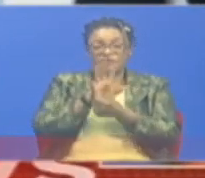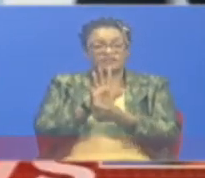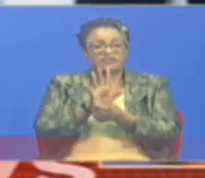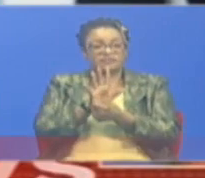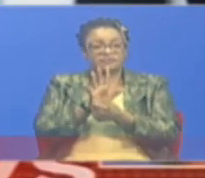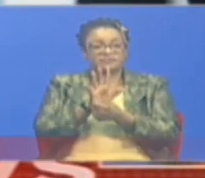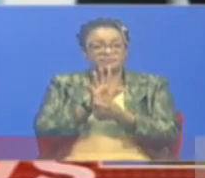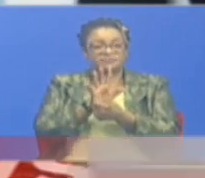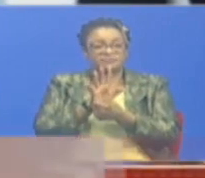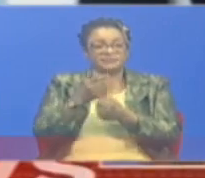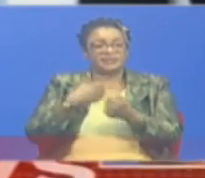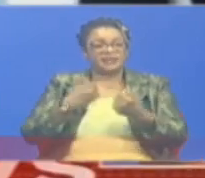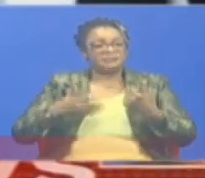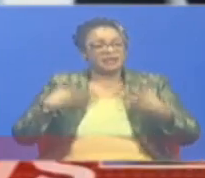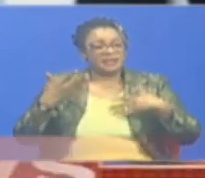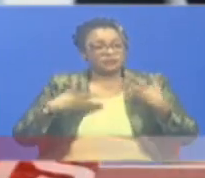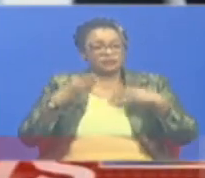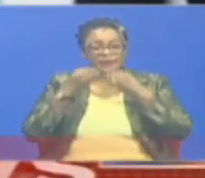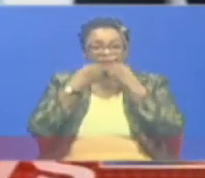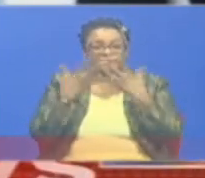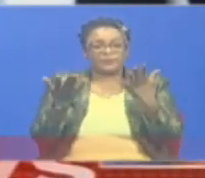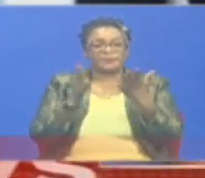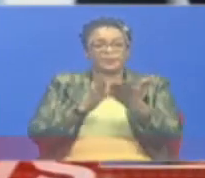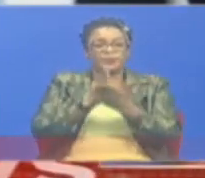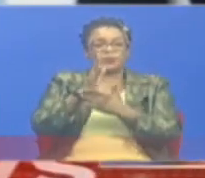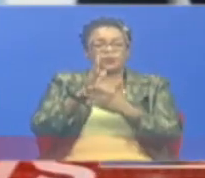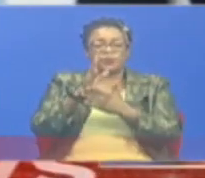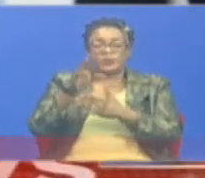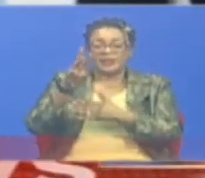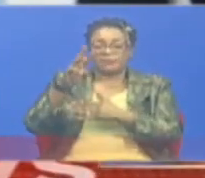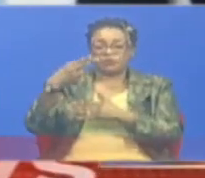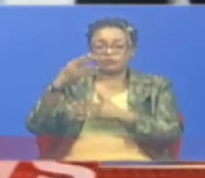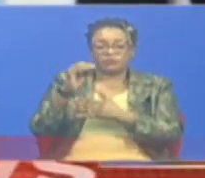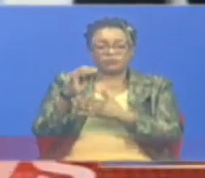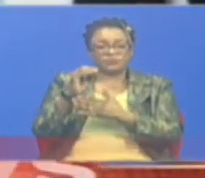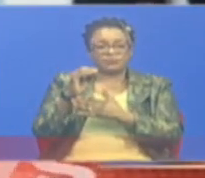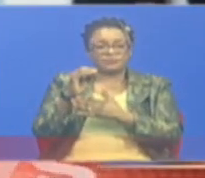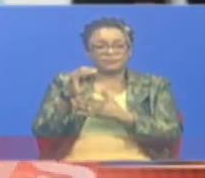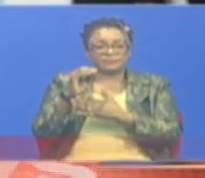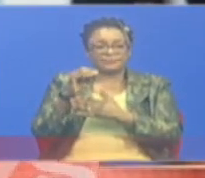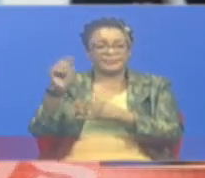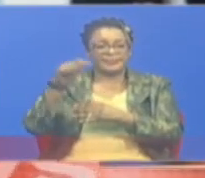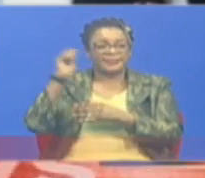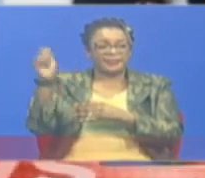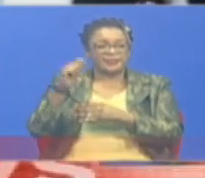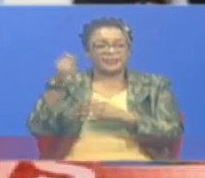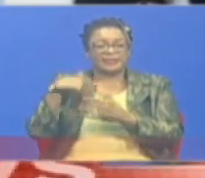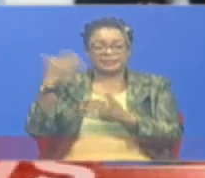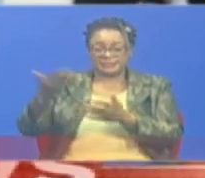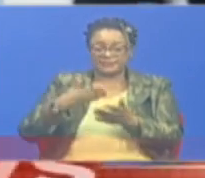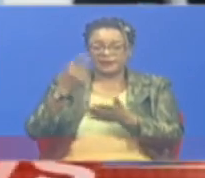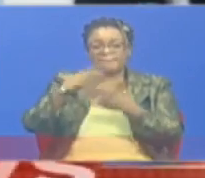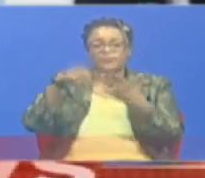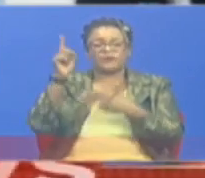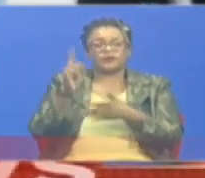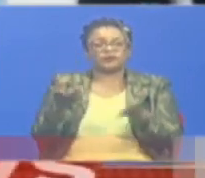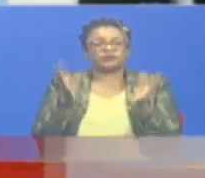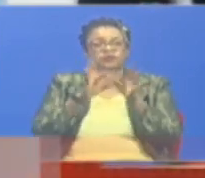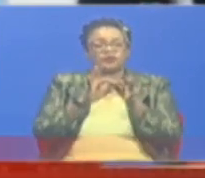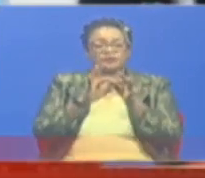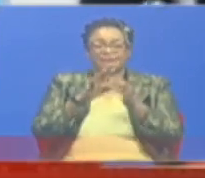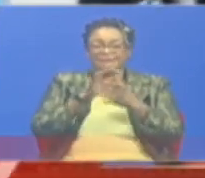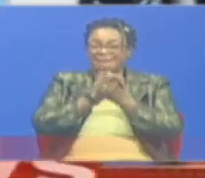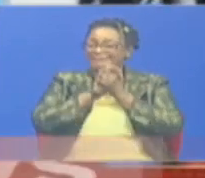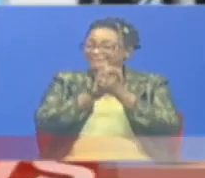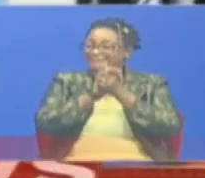And I'm glad to inform you that through the World Health Organization, Kenya has received approval to join the Solidarity